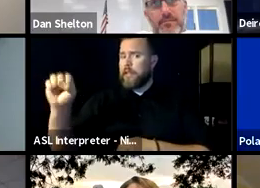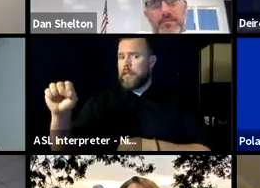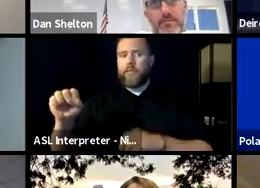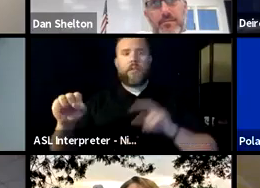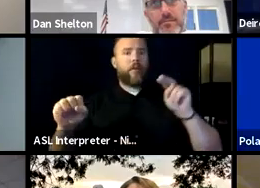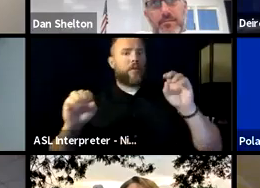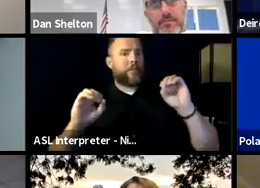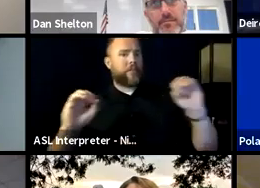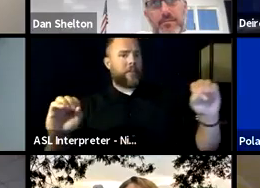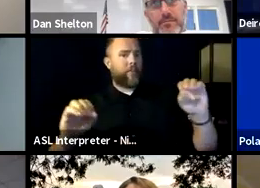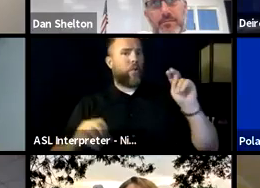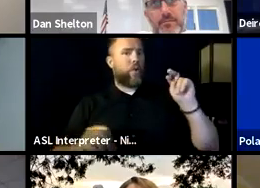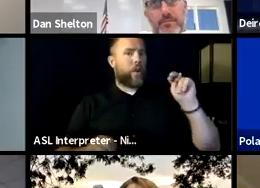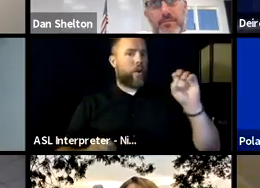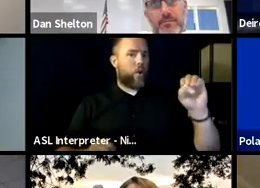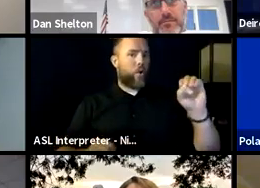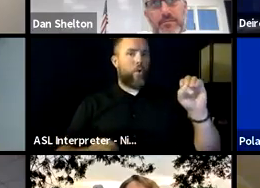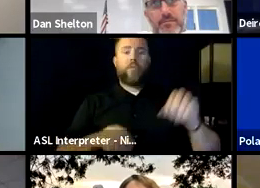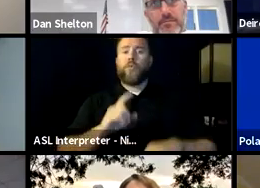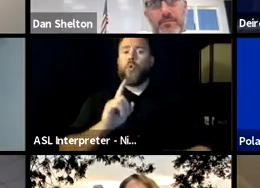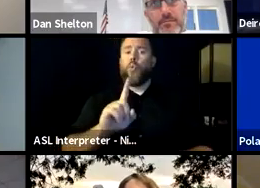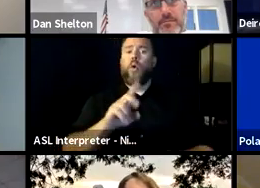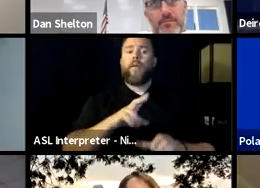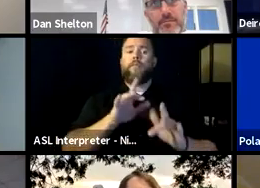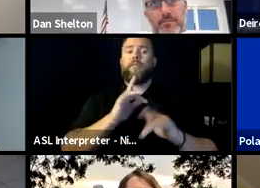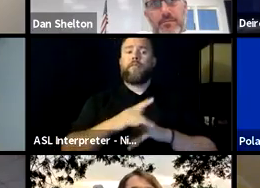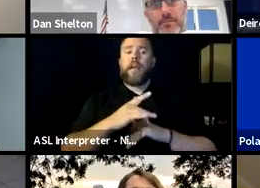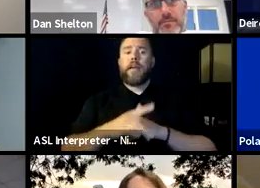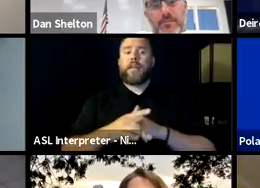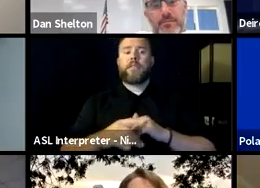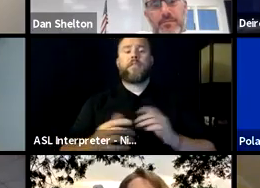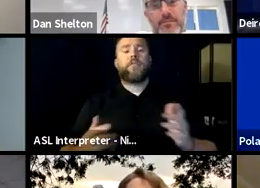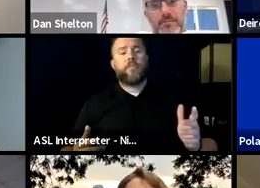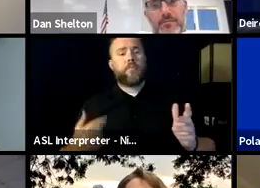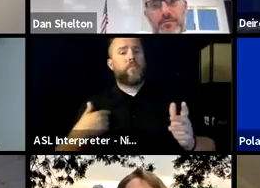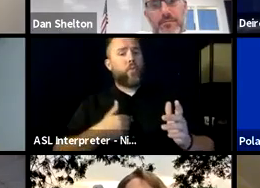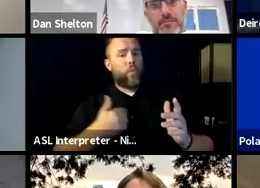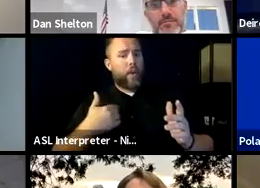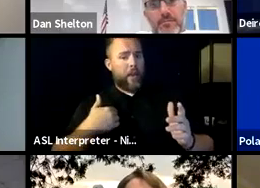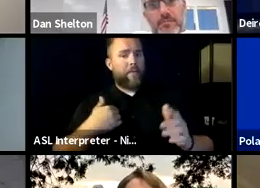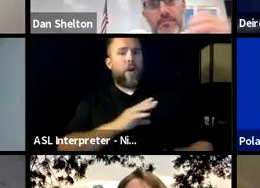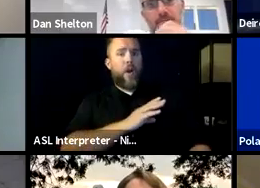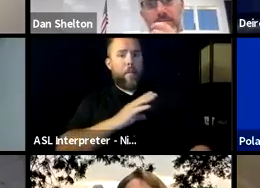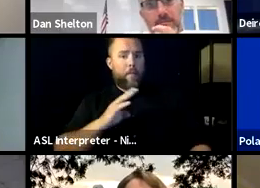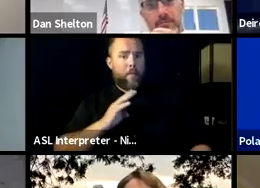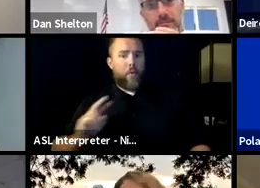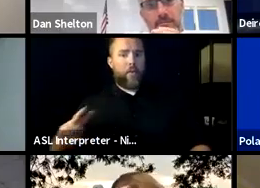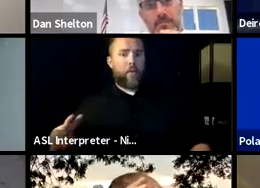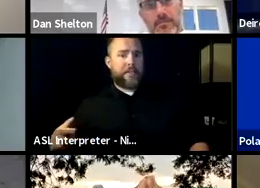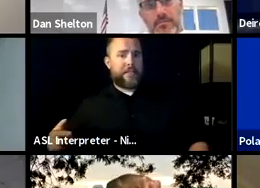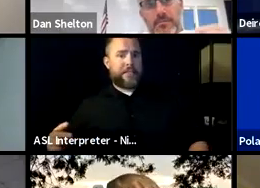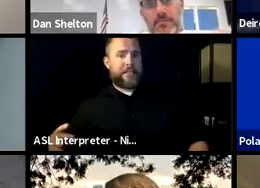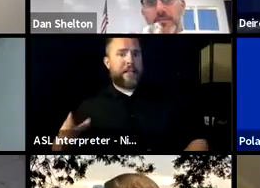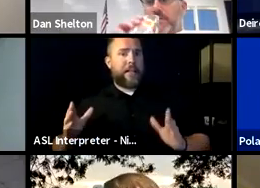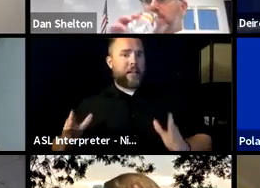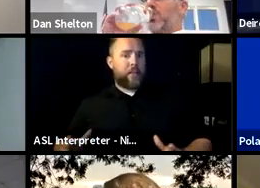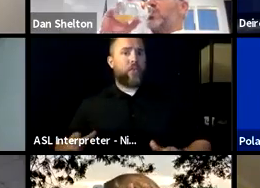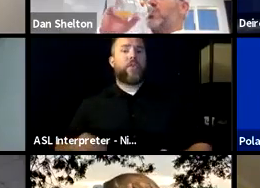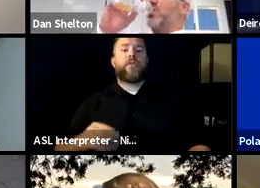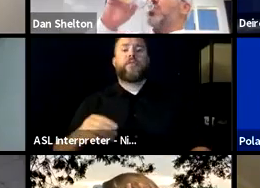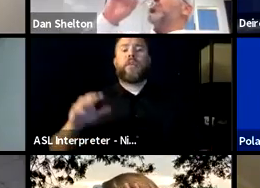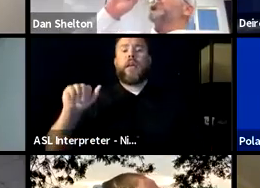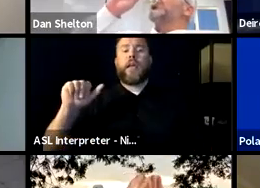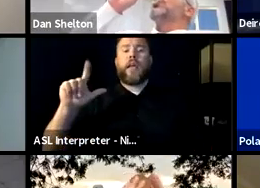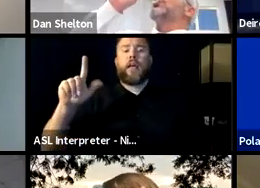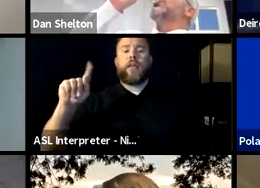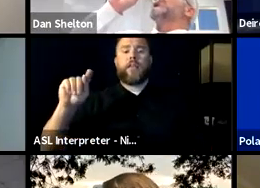will also need an alternate for board of directors. Historically, the last couple of years, the person who's the legislative committee person is the alternate for